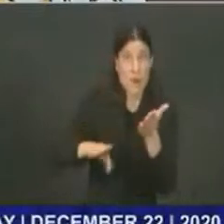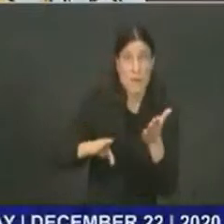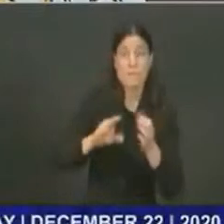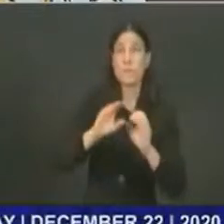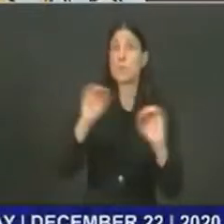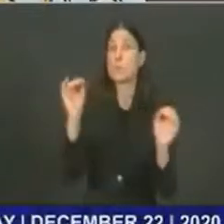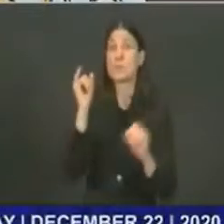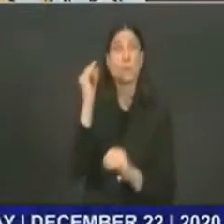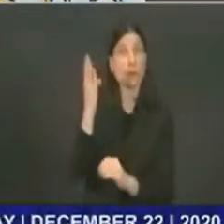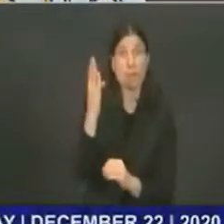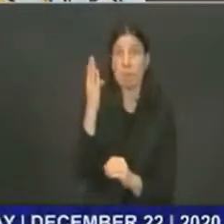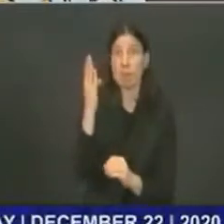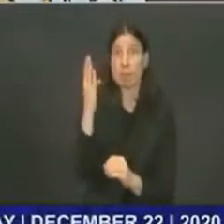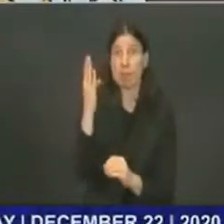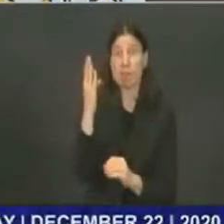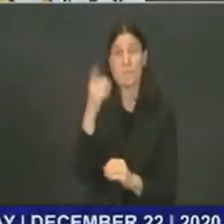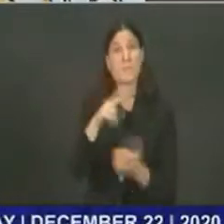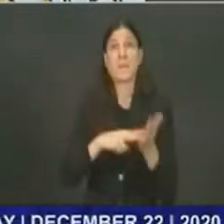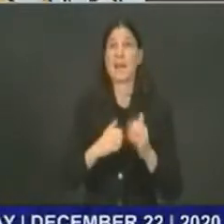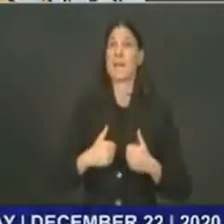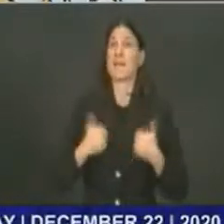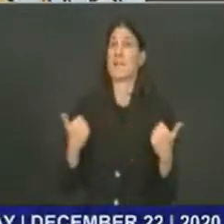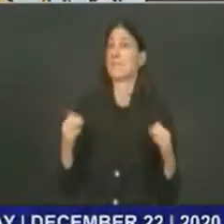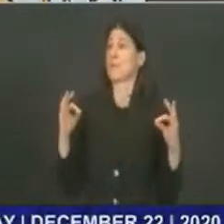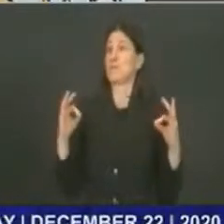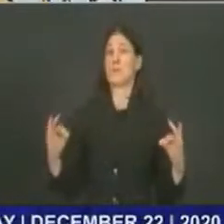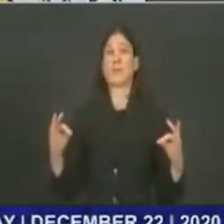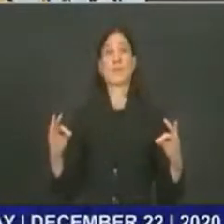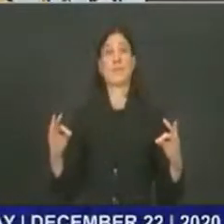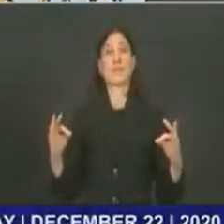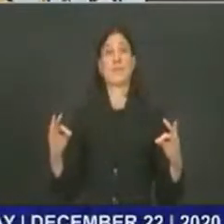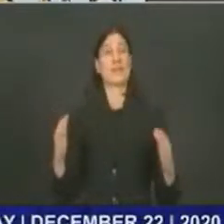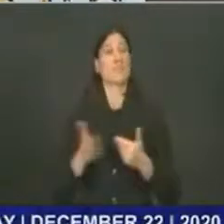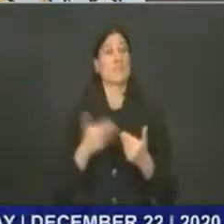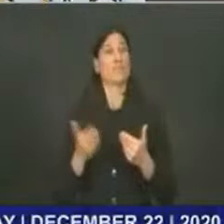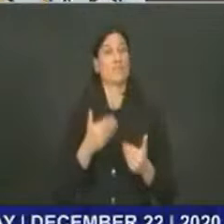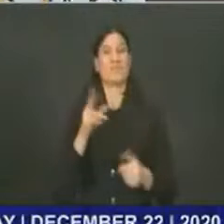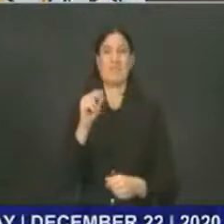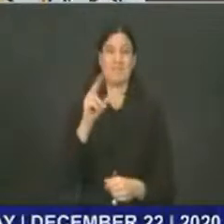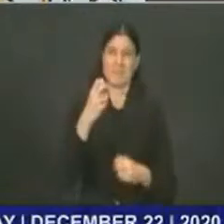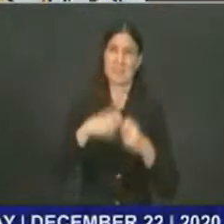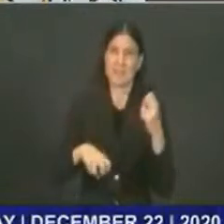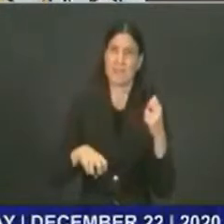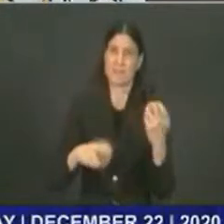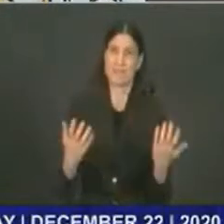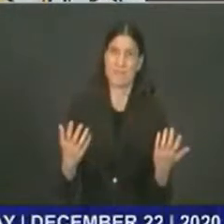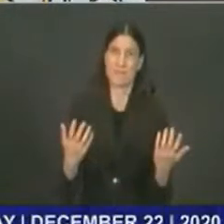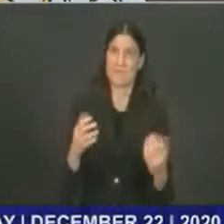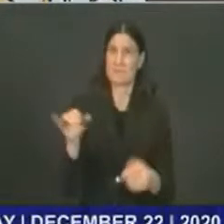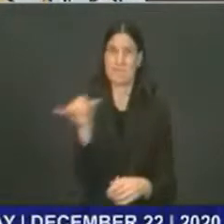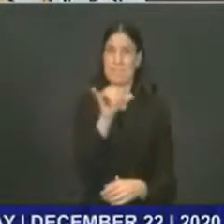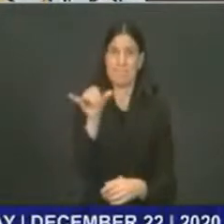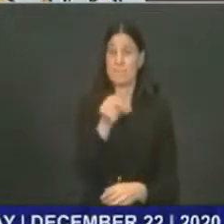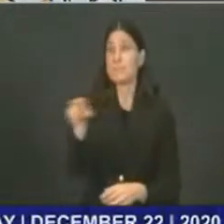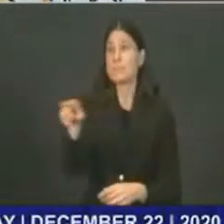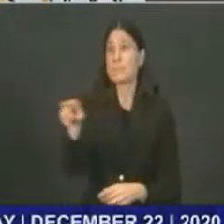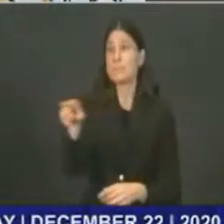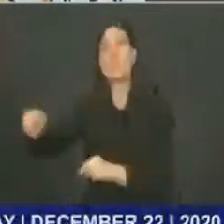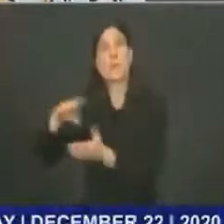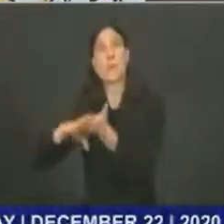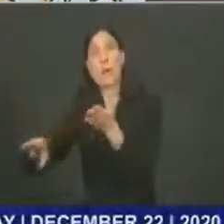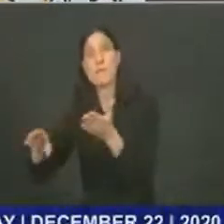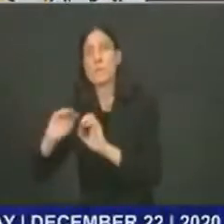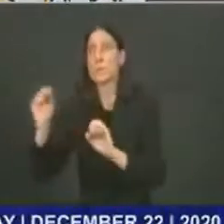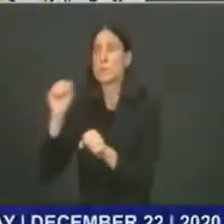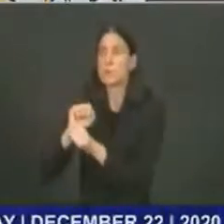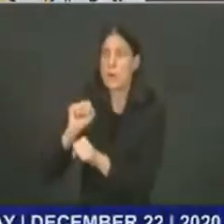Pretty much no one is having an easy time. Folks who've lost their jobs are struggling like they never have. But folks who've